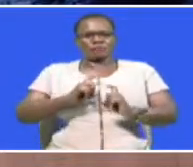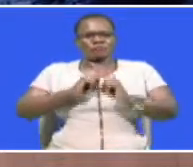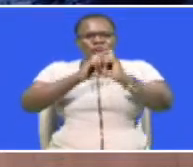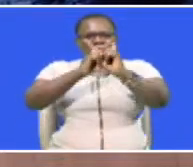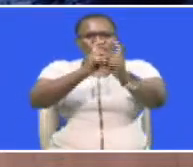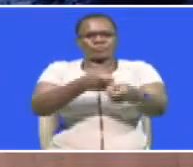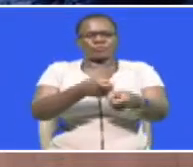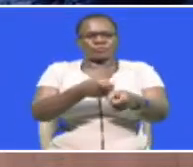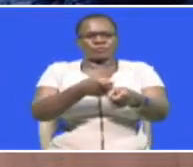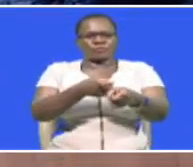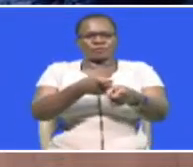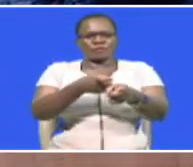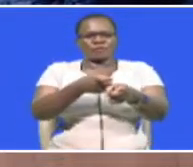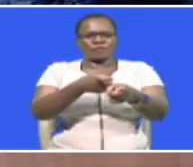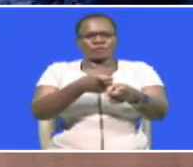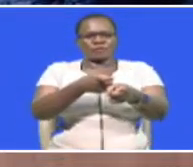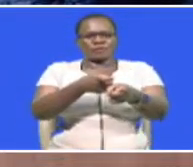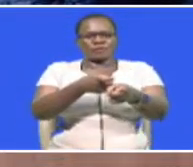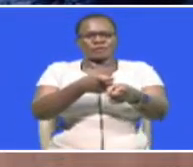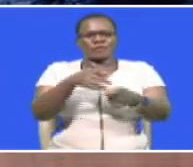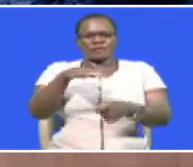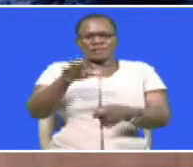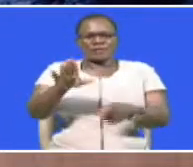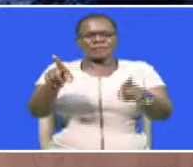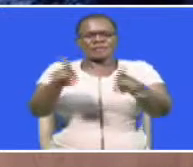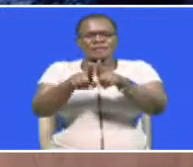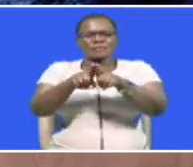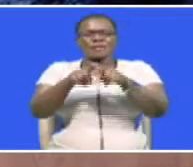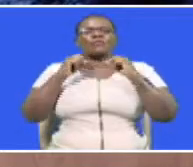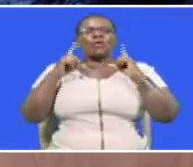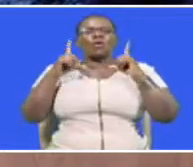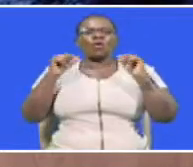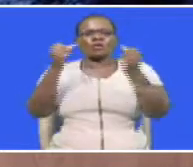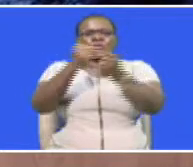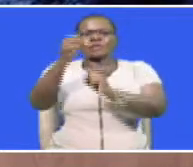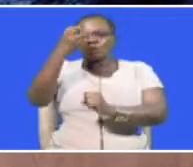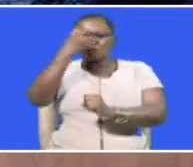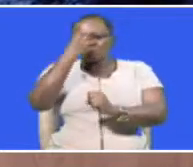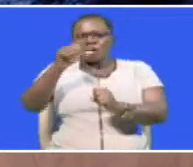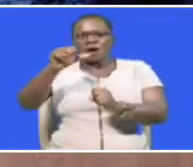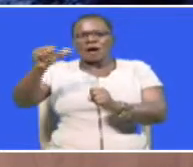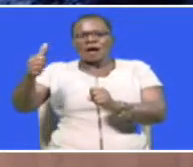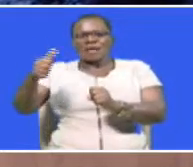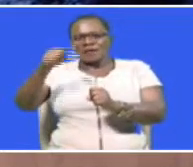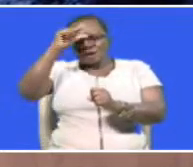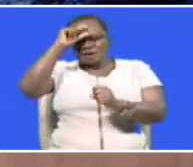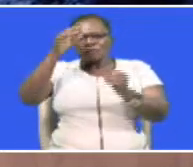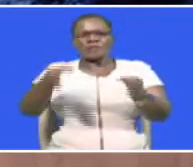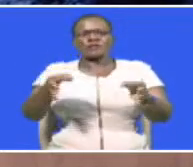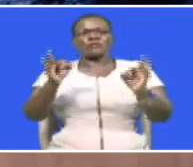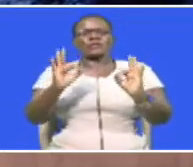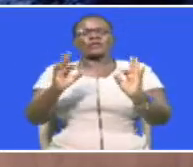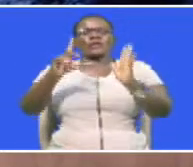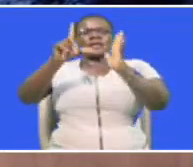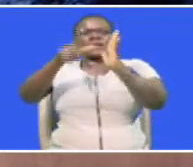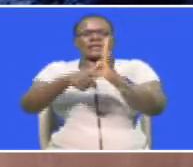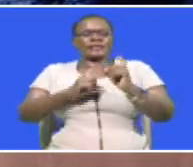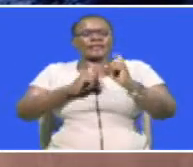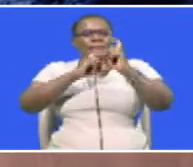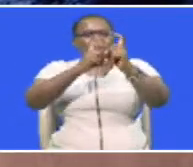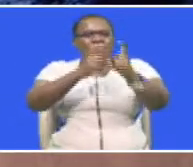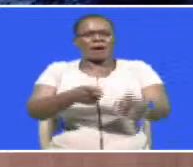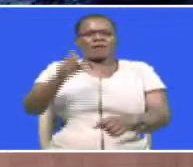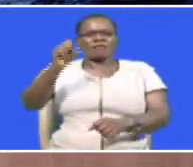her recent athletics exploits. The athlete was hosted by President William Ruto and other state officials and later awarded